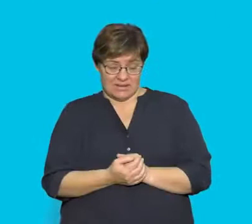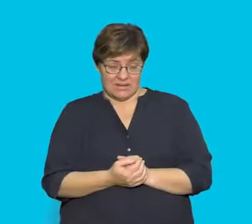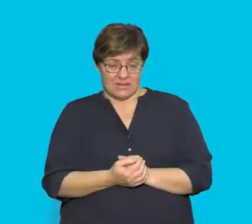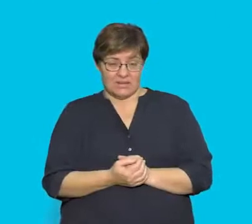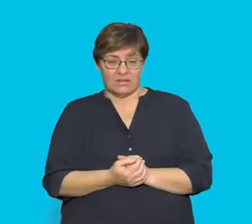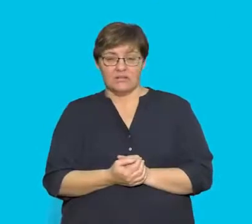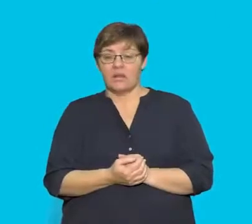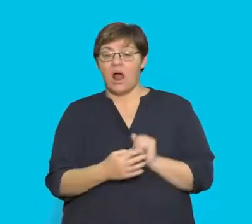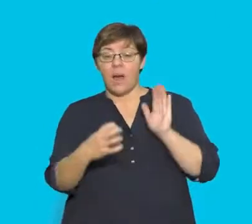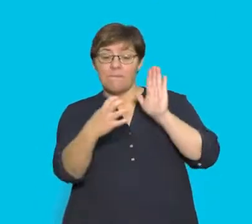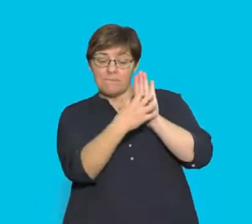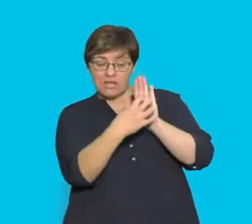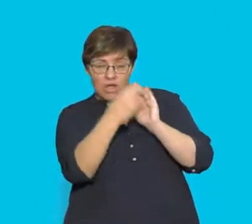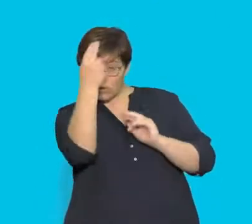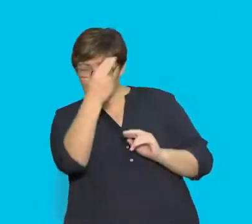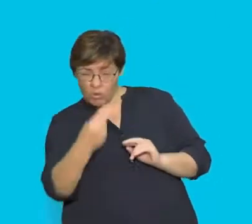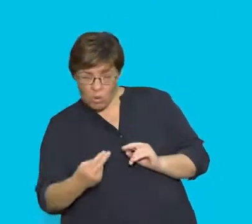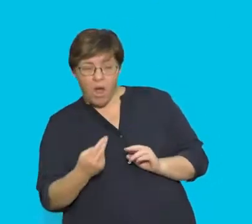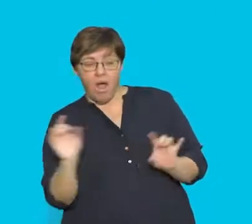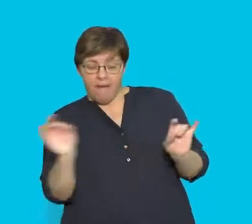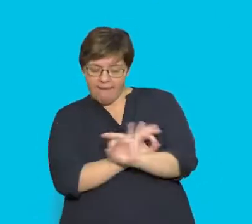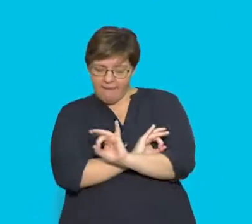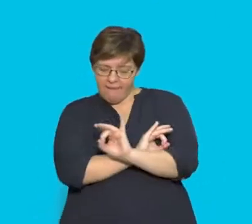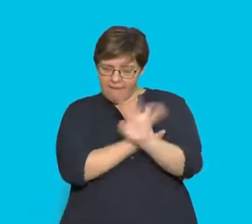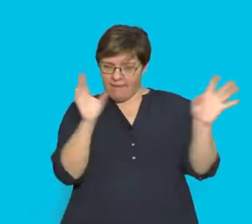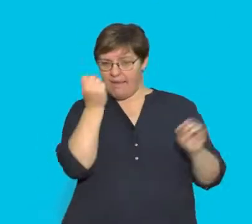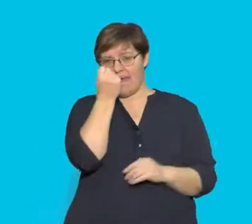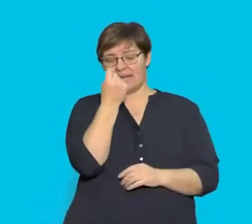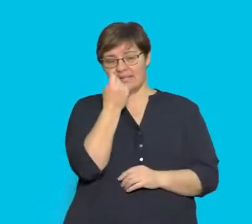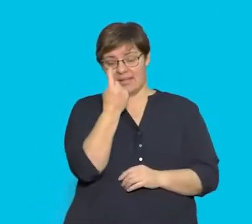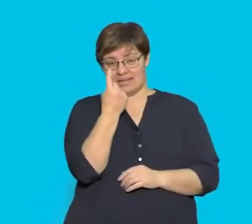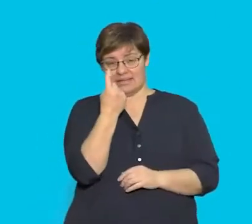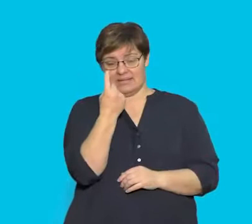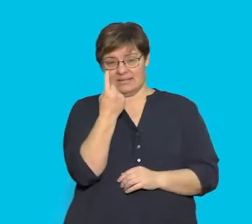here, and you draw the pictures so that you've got a very clear